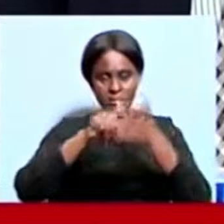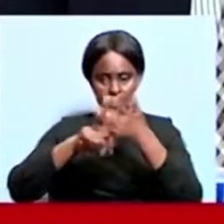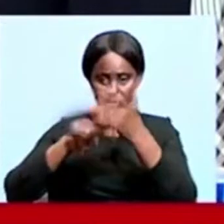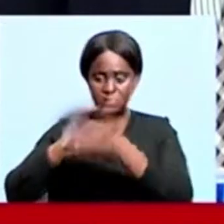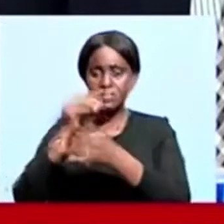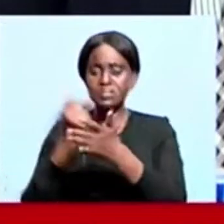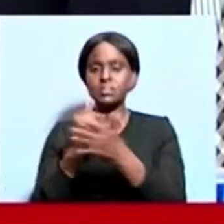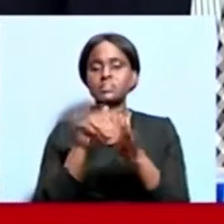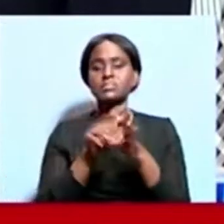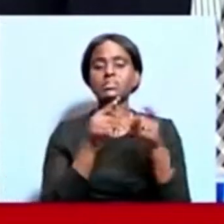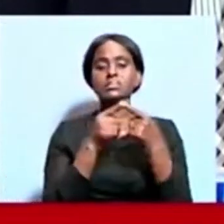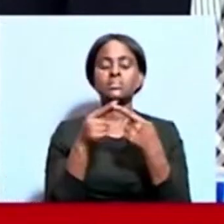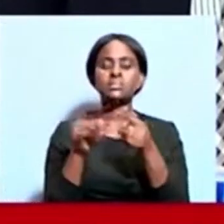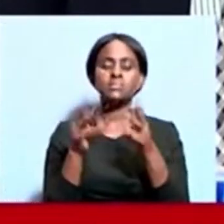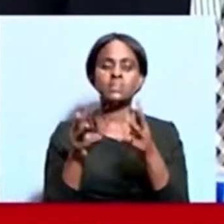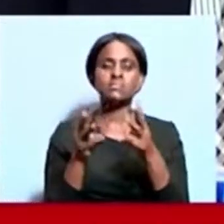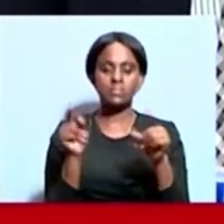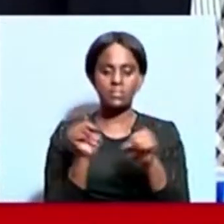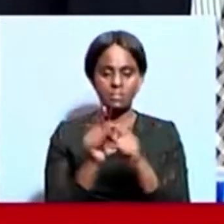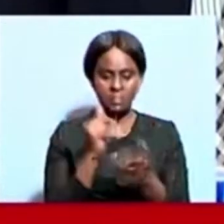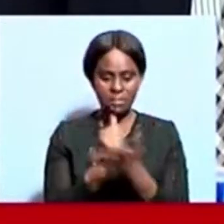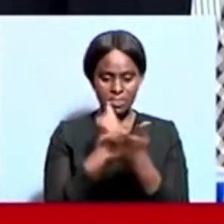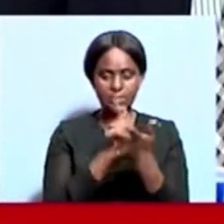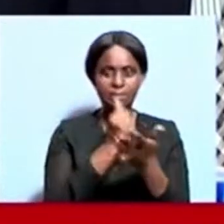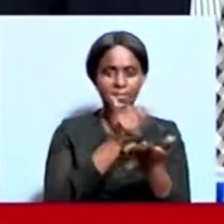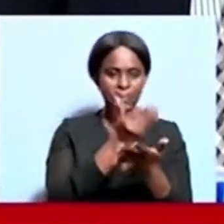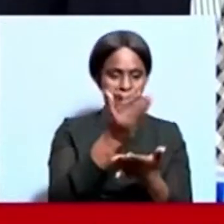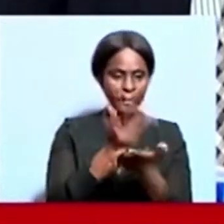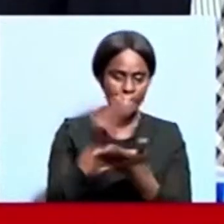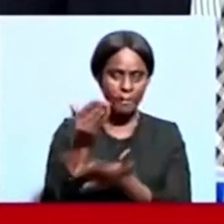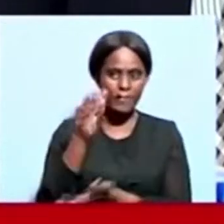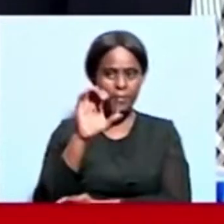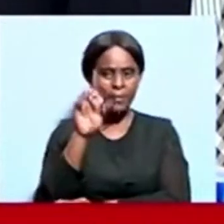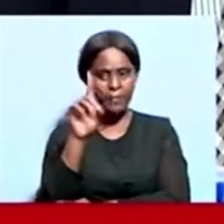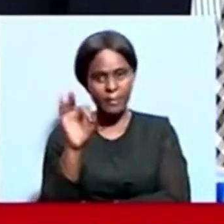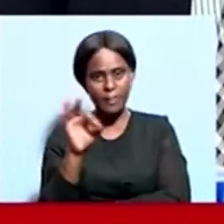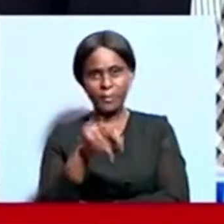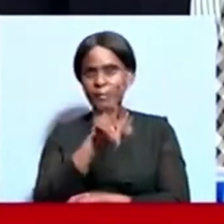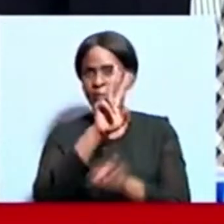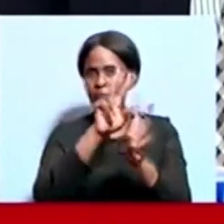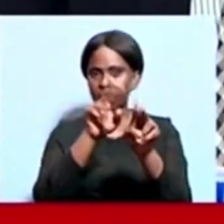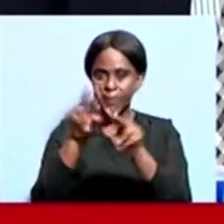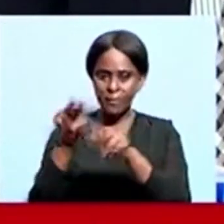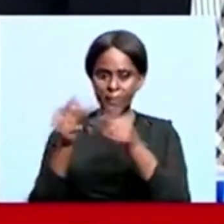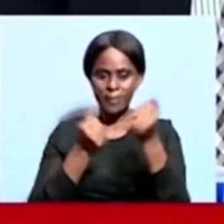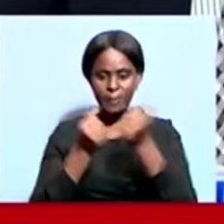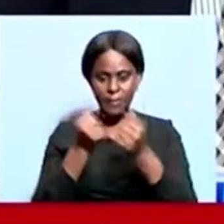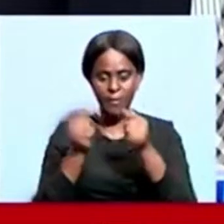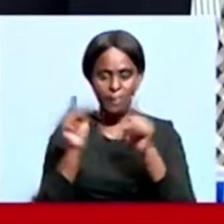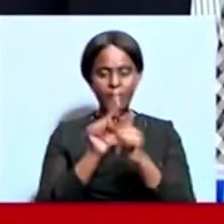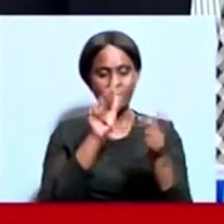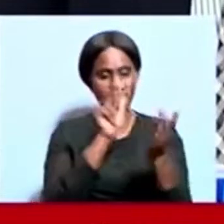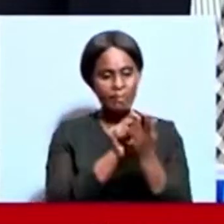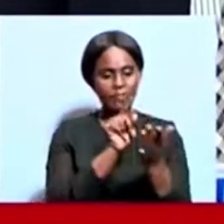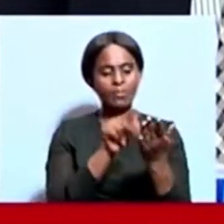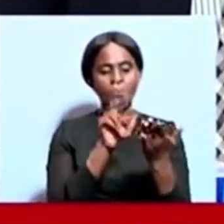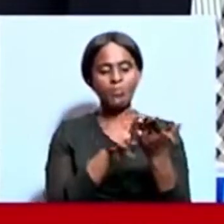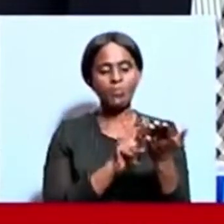source to facilitate the purchase of a CDF monitoring vehicle. And appended to this report,